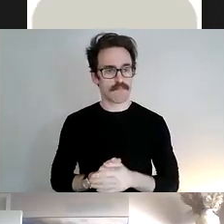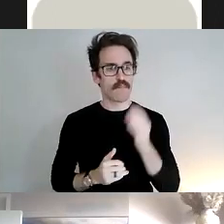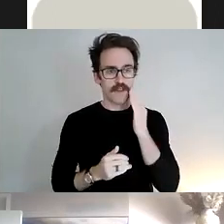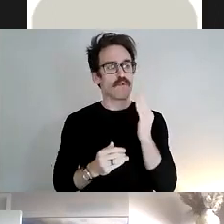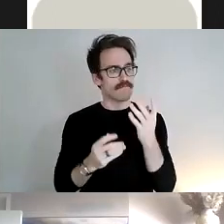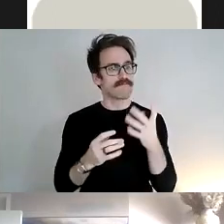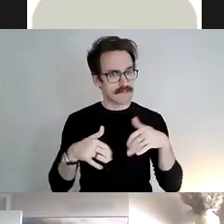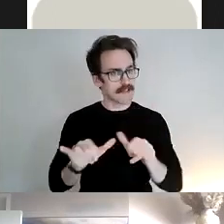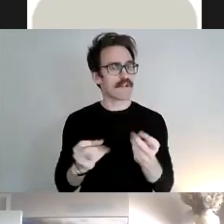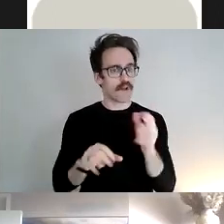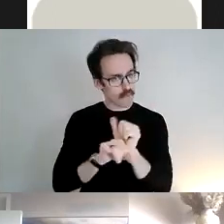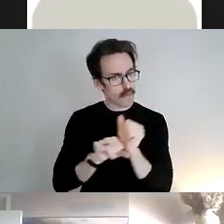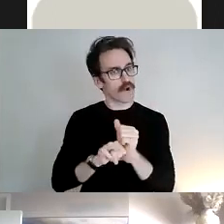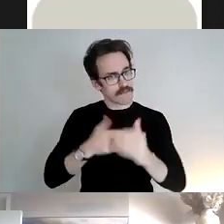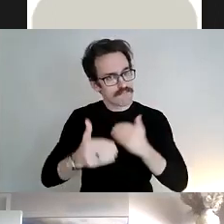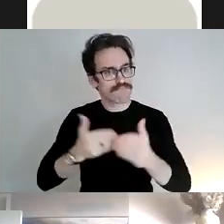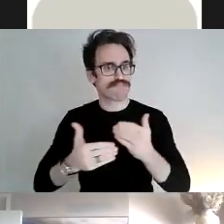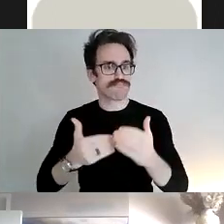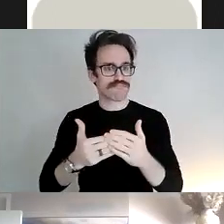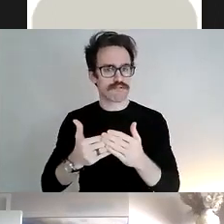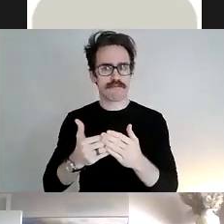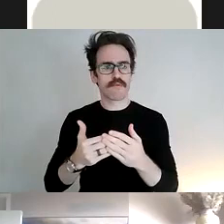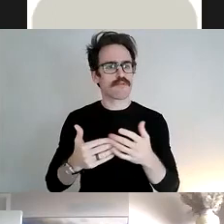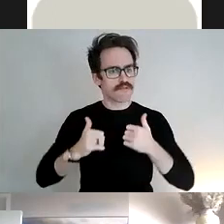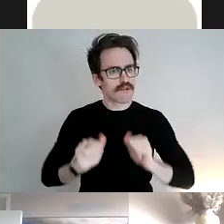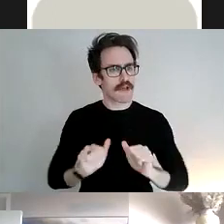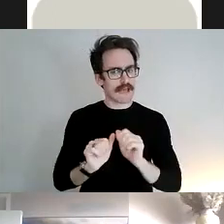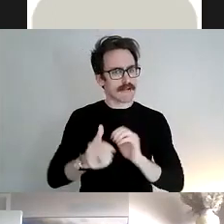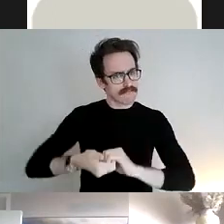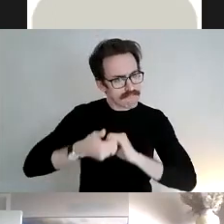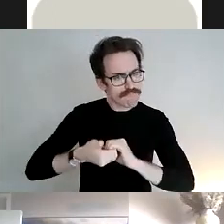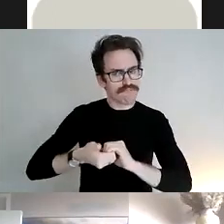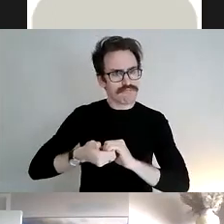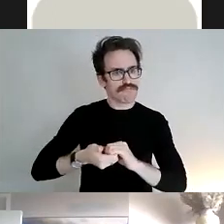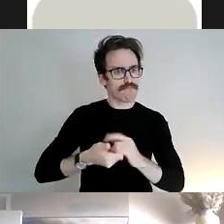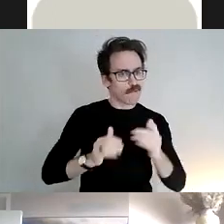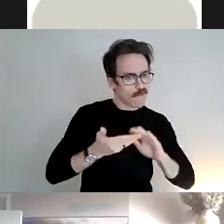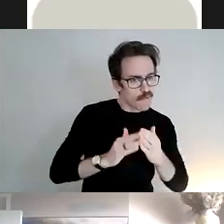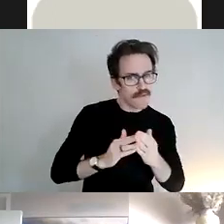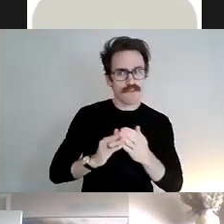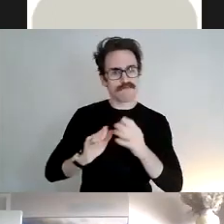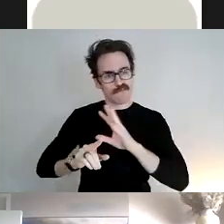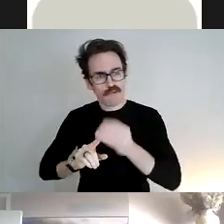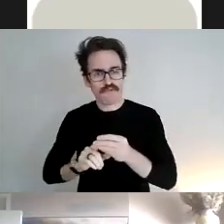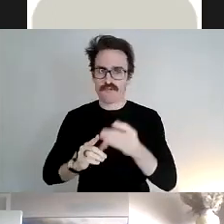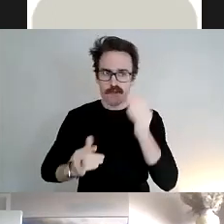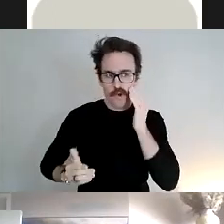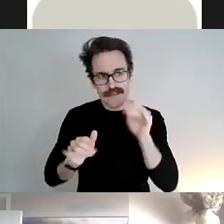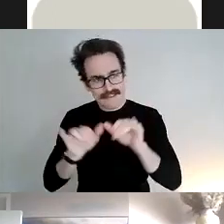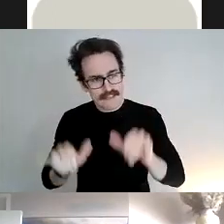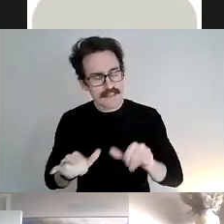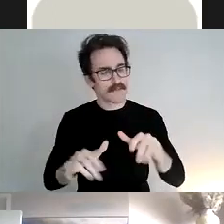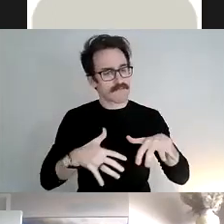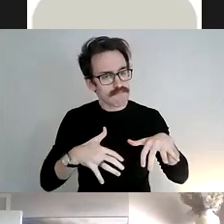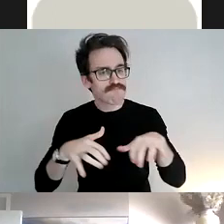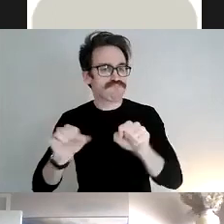being done by many nations and allies to ensure the continued thriving of our communities and knowledge systems, we recognize that